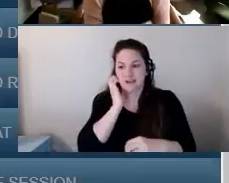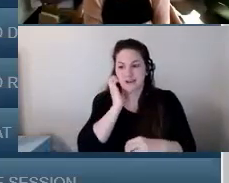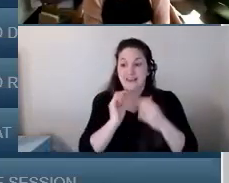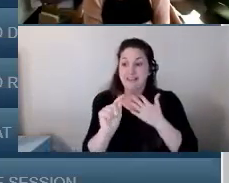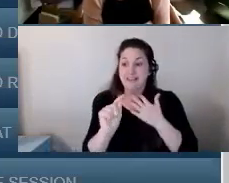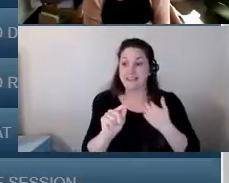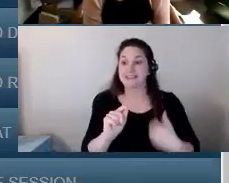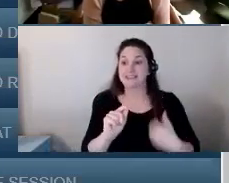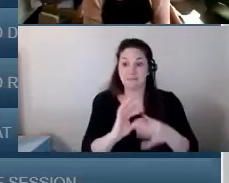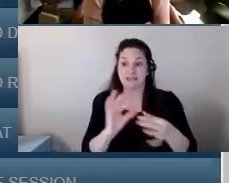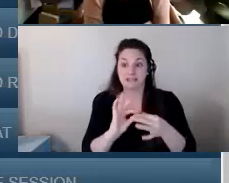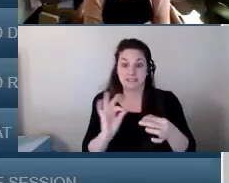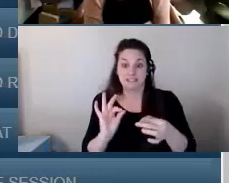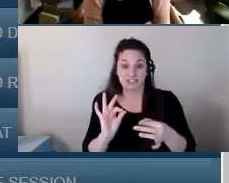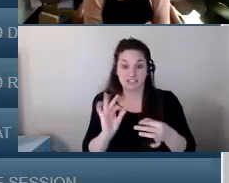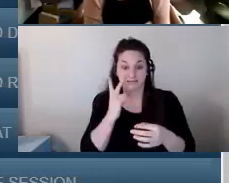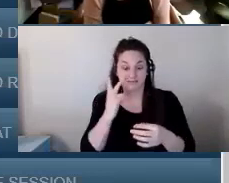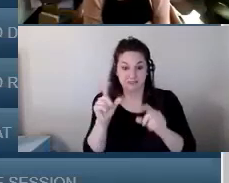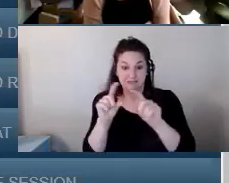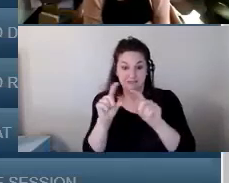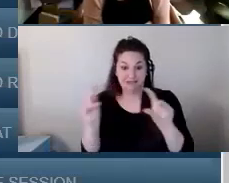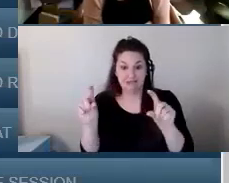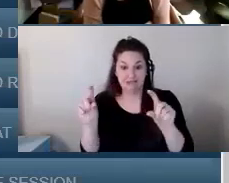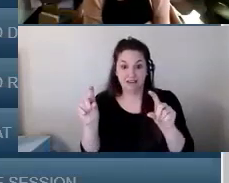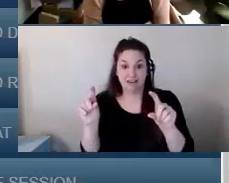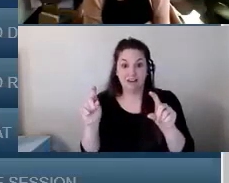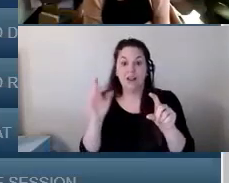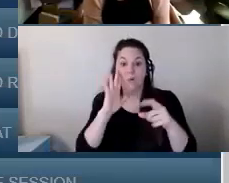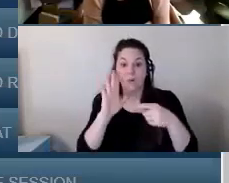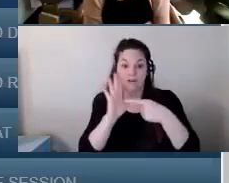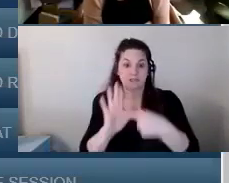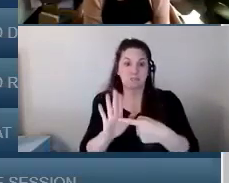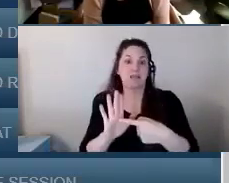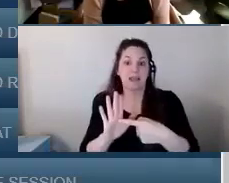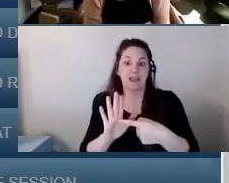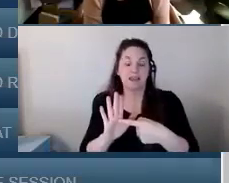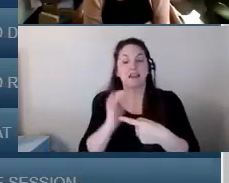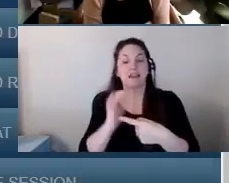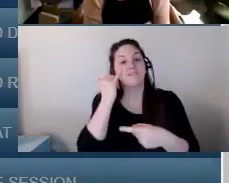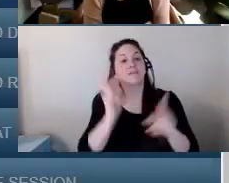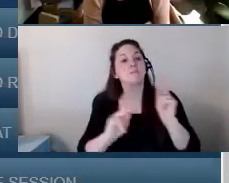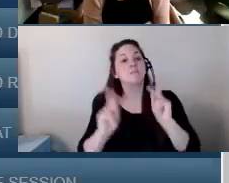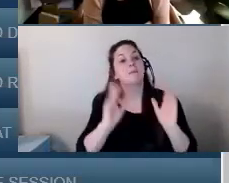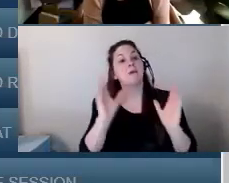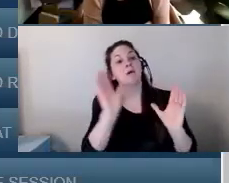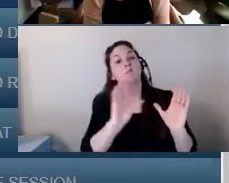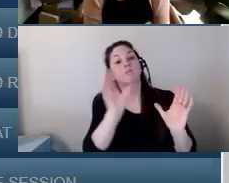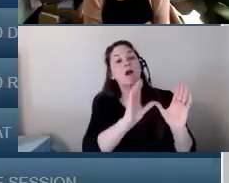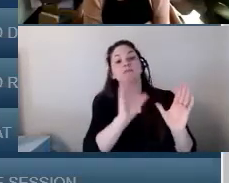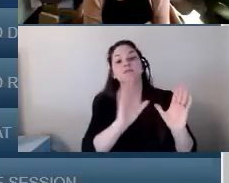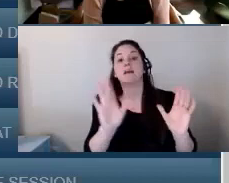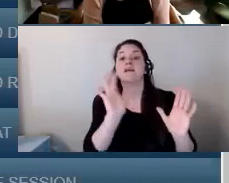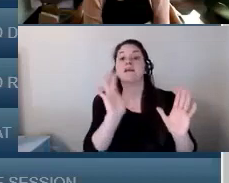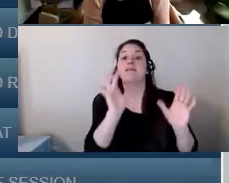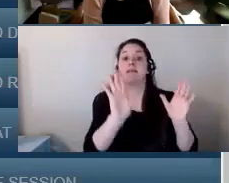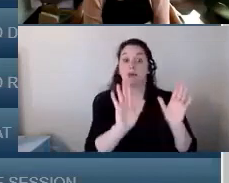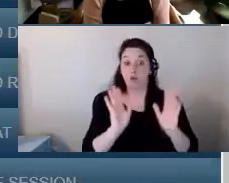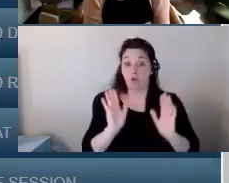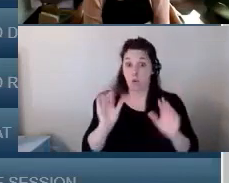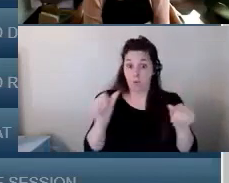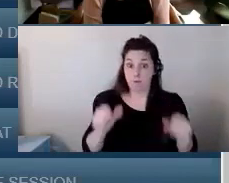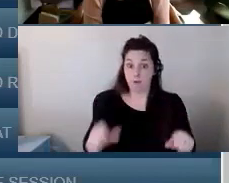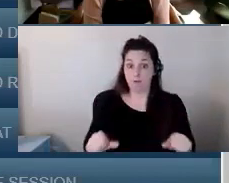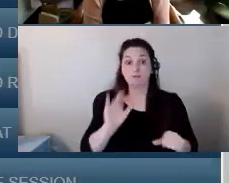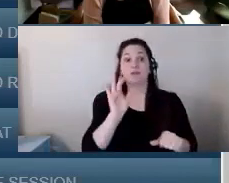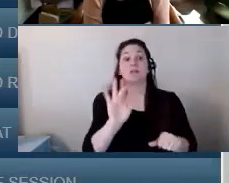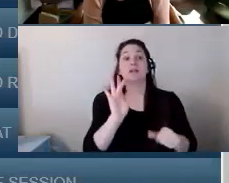message right here will be displayed when people browse your, click on your poster and click